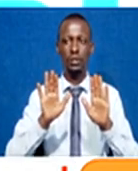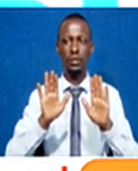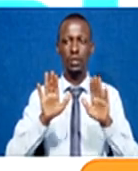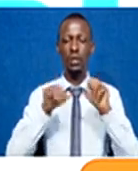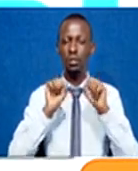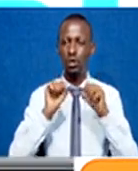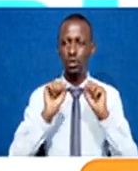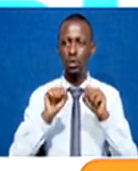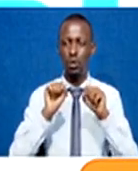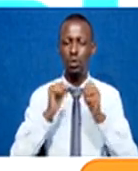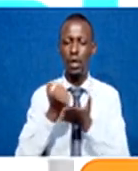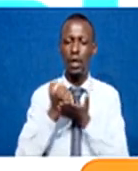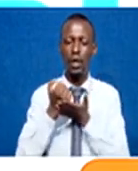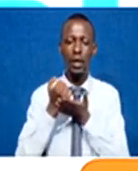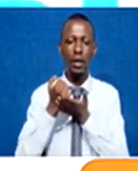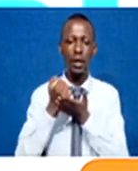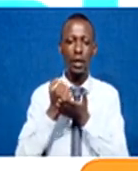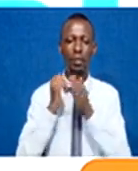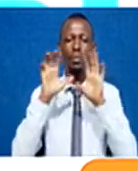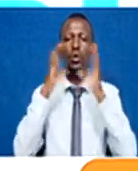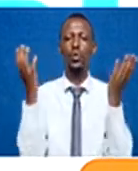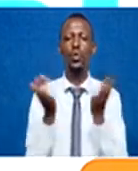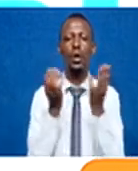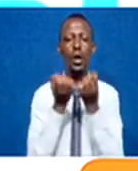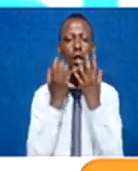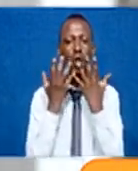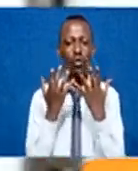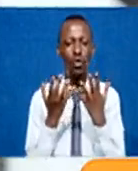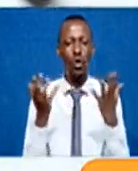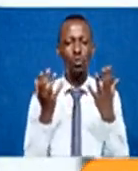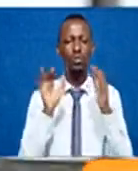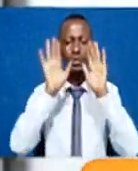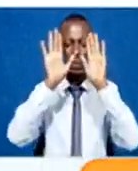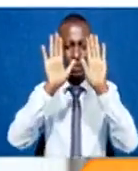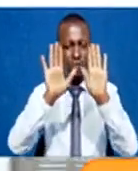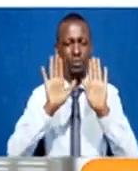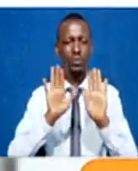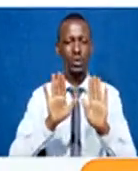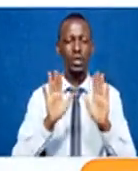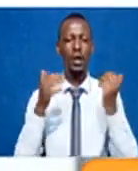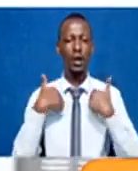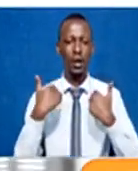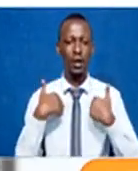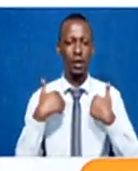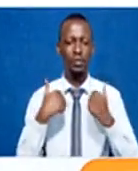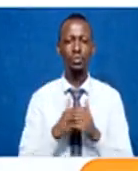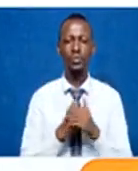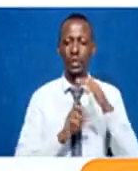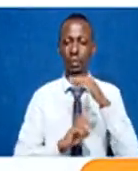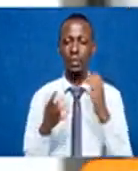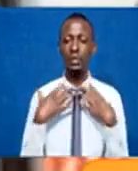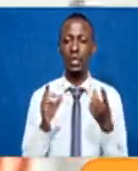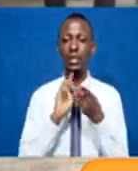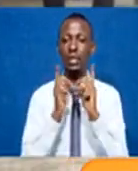indeed, as we want to inform the whole world that how critical this particular facility is. With the data from the Ministry of